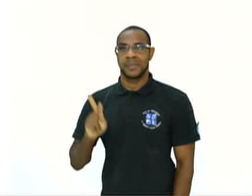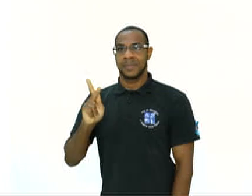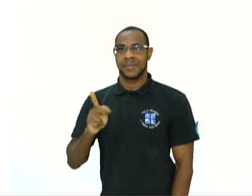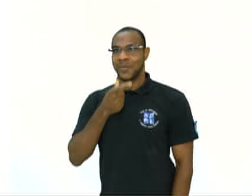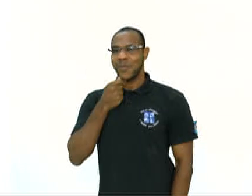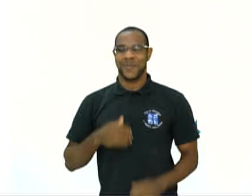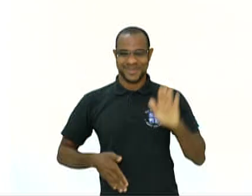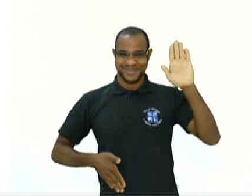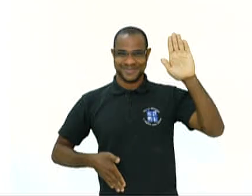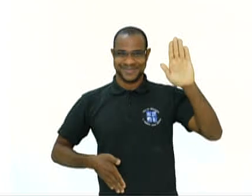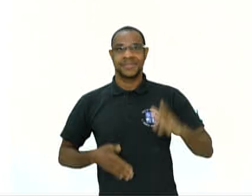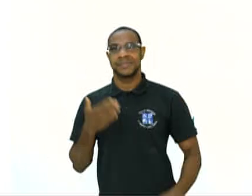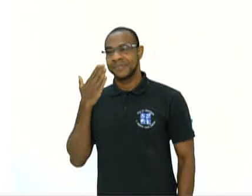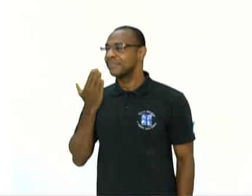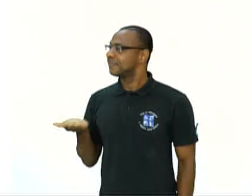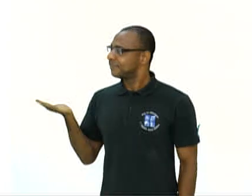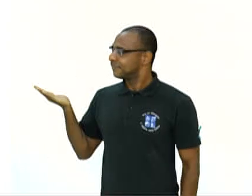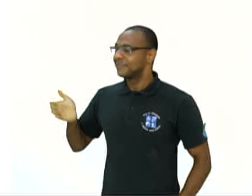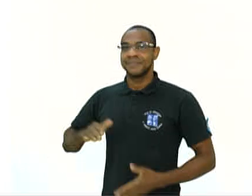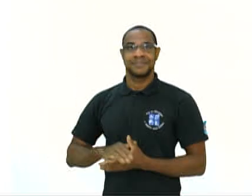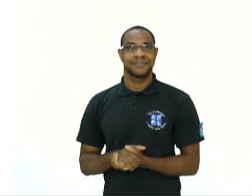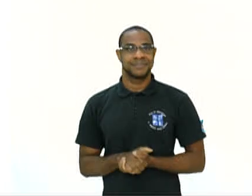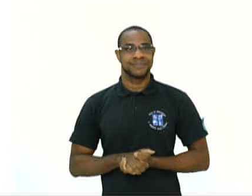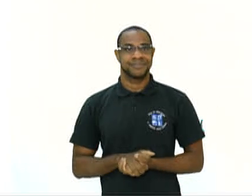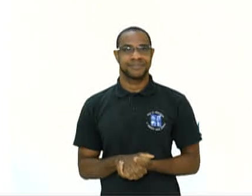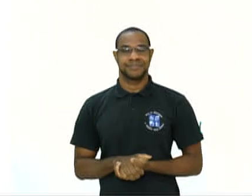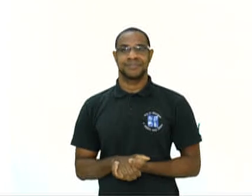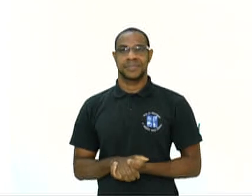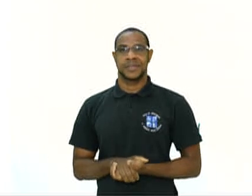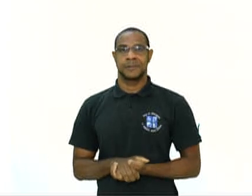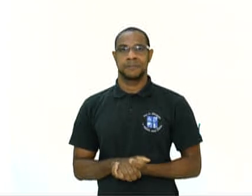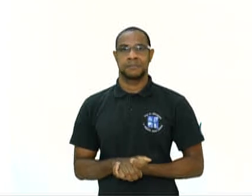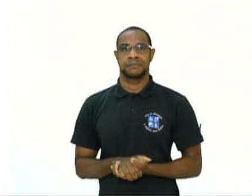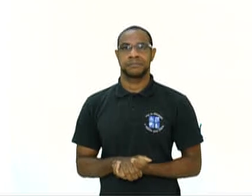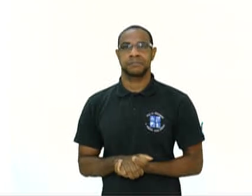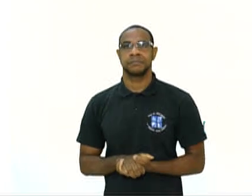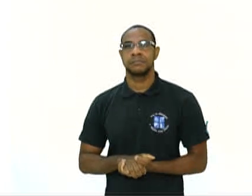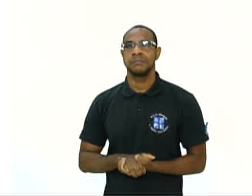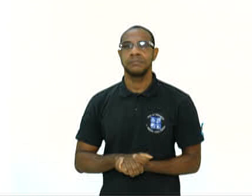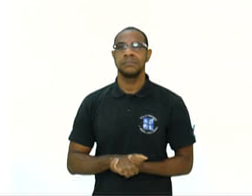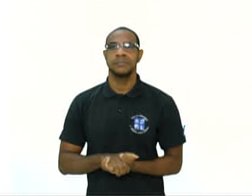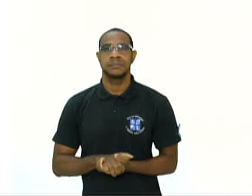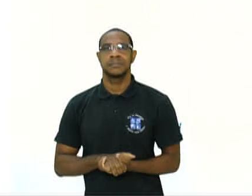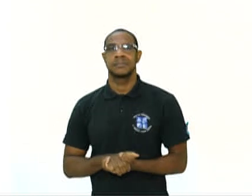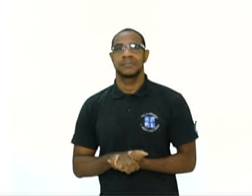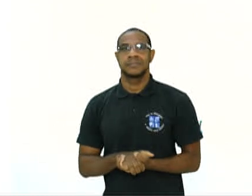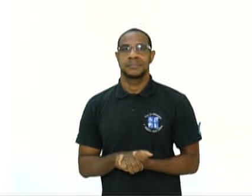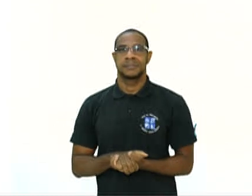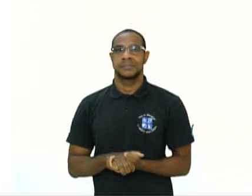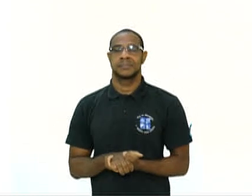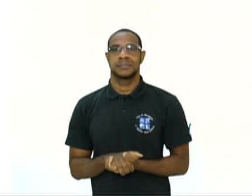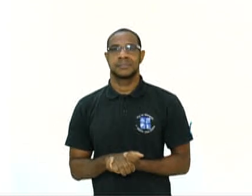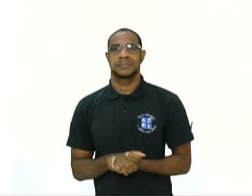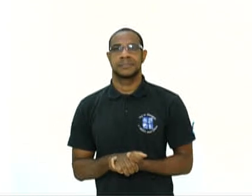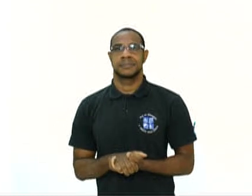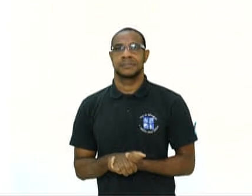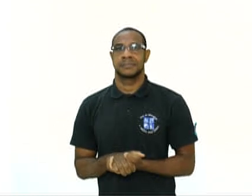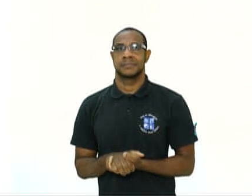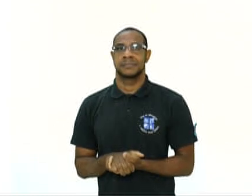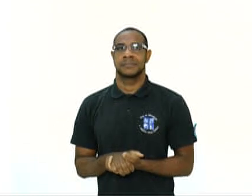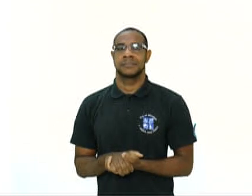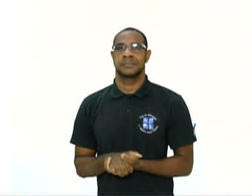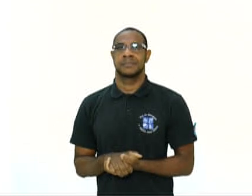I Have a Dream. I have a dream that one day this nation will rise up and live out the true meaning of its